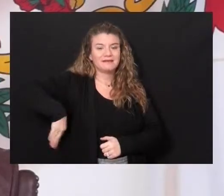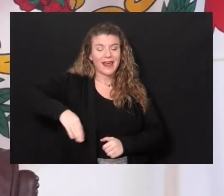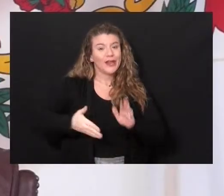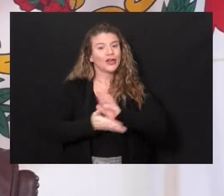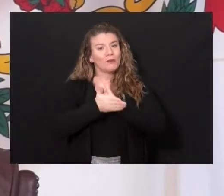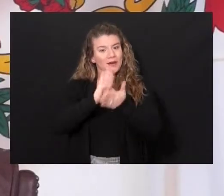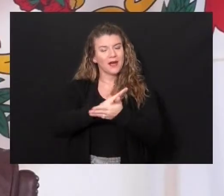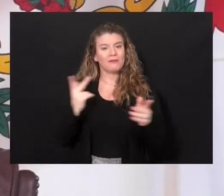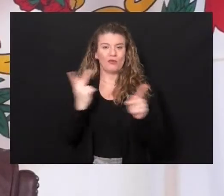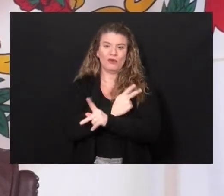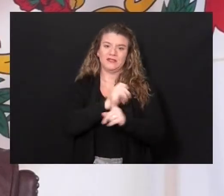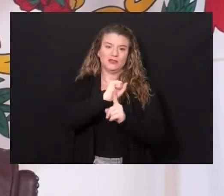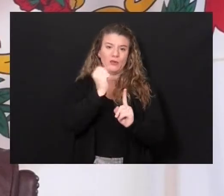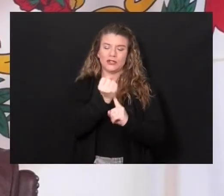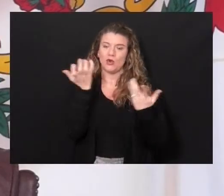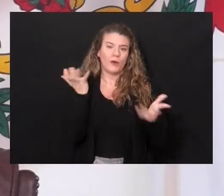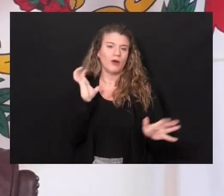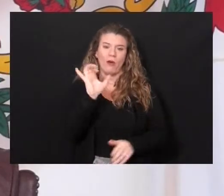don't want that.